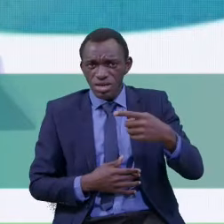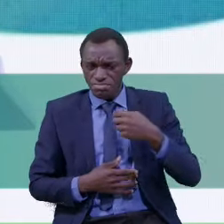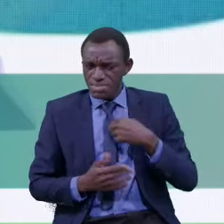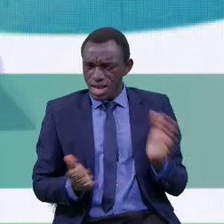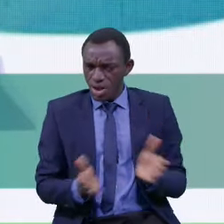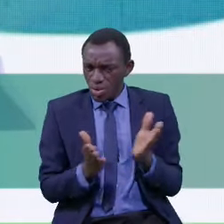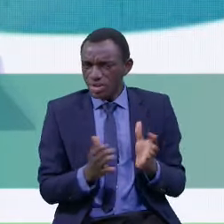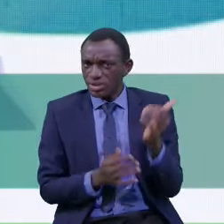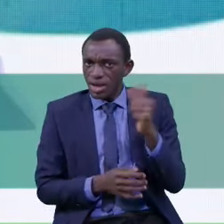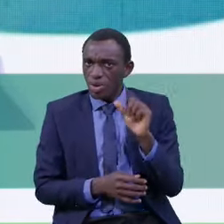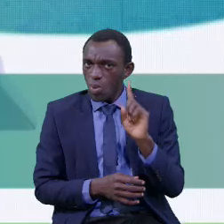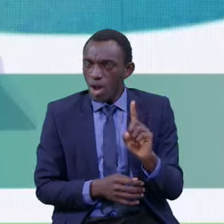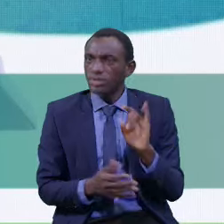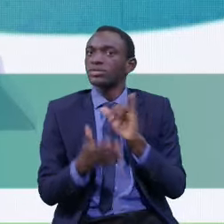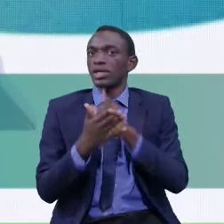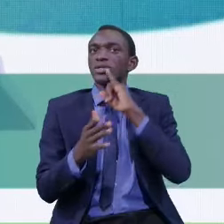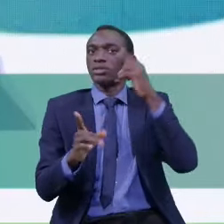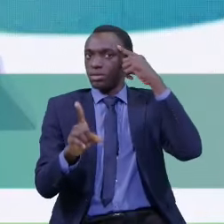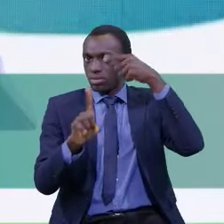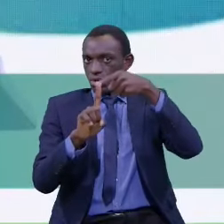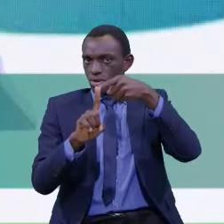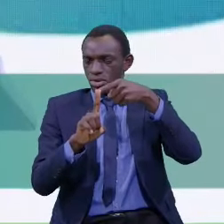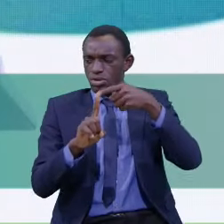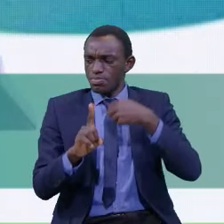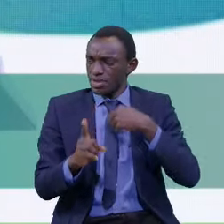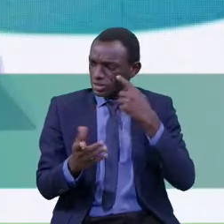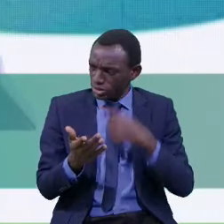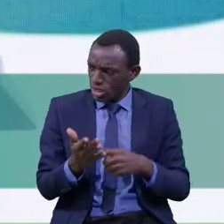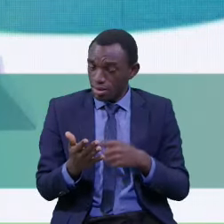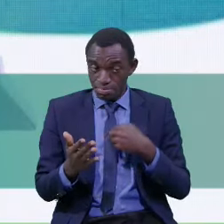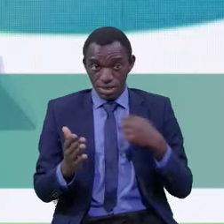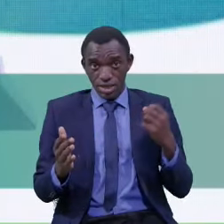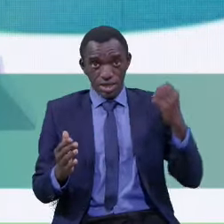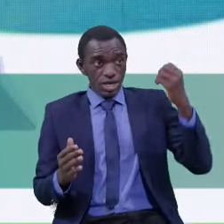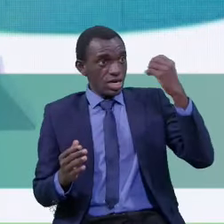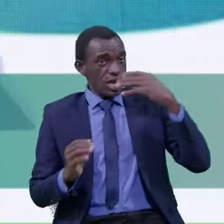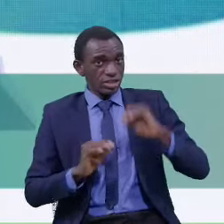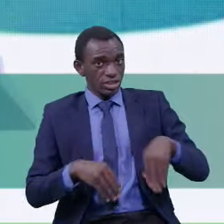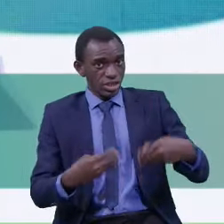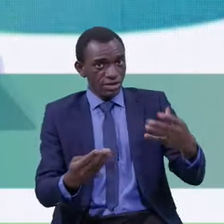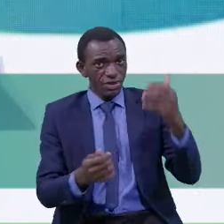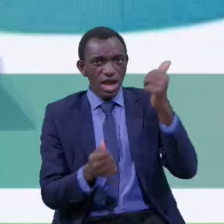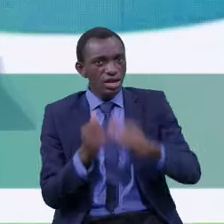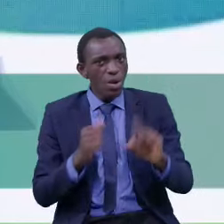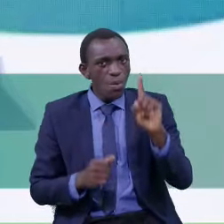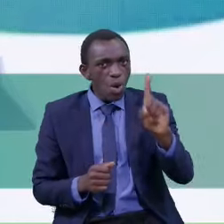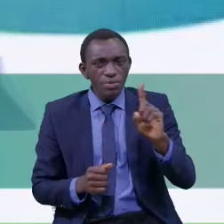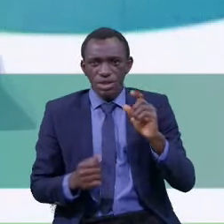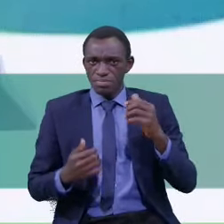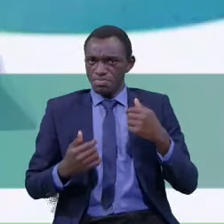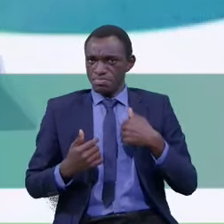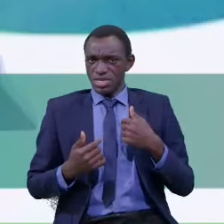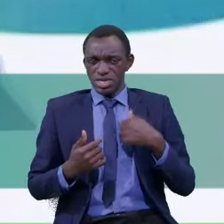as a goal? Have I enlightened anyone? That's the goal. Have I